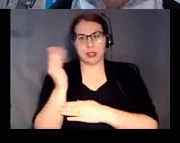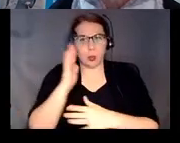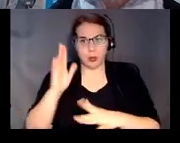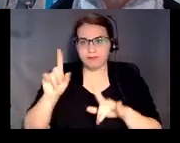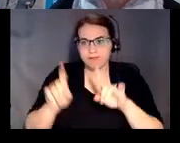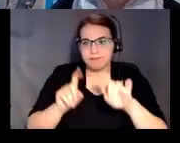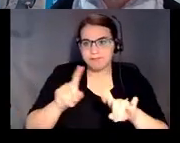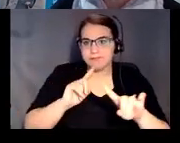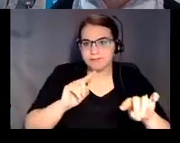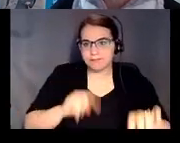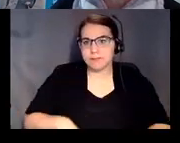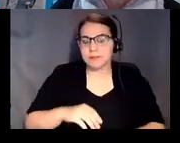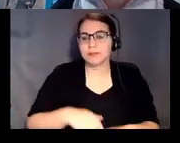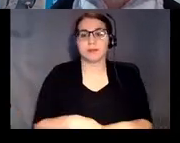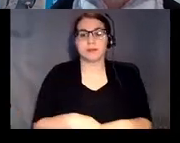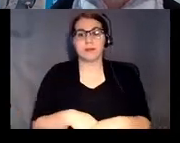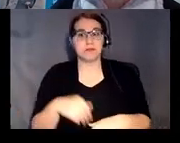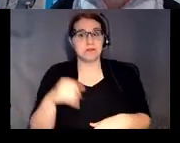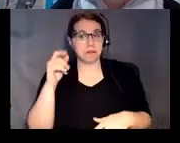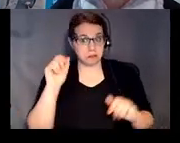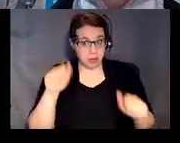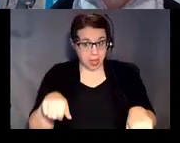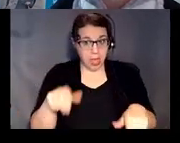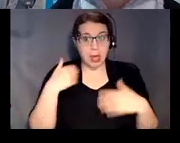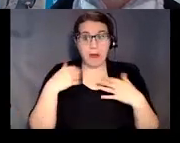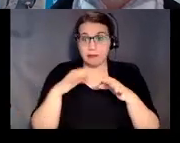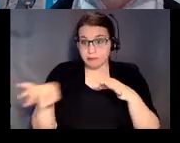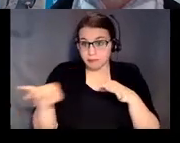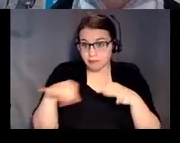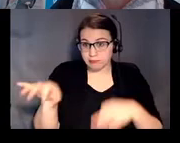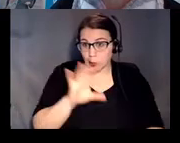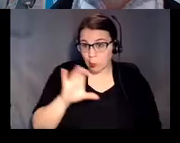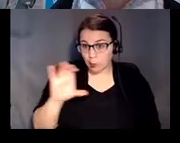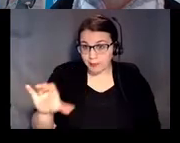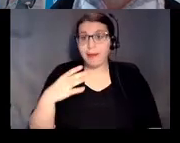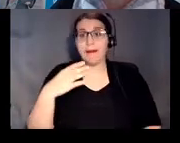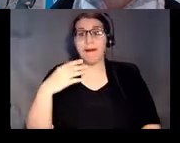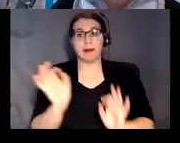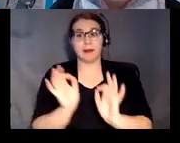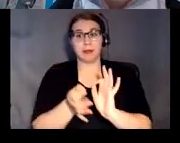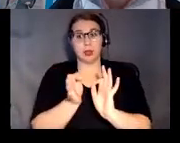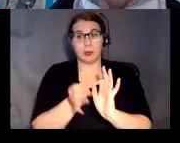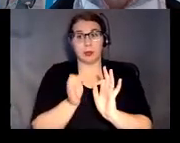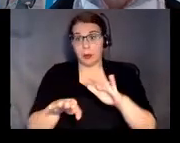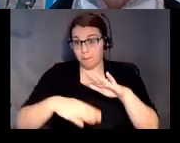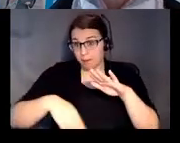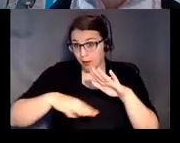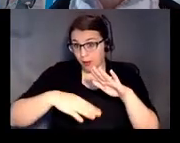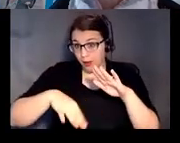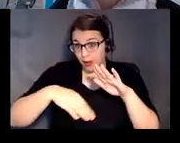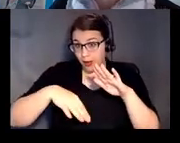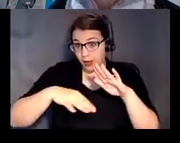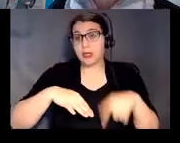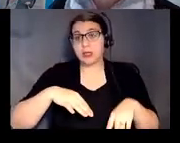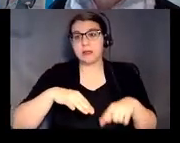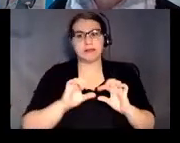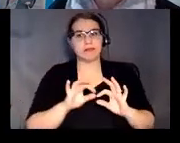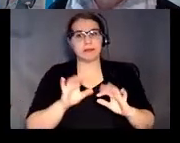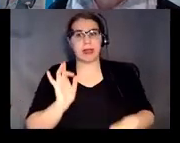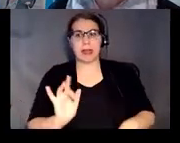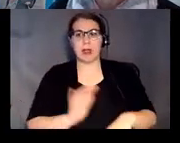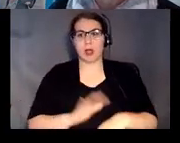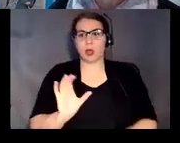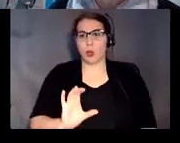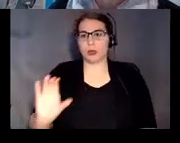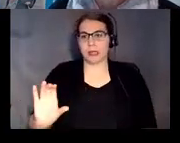all sessions. You can find and click closed captioning at the bottom of your screen. And for the sign language interpreter, you